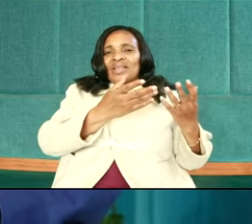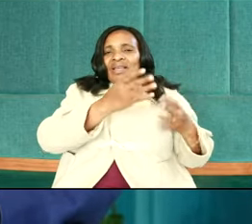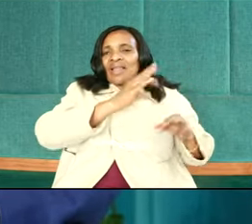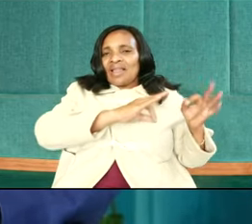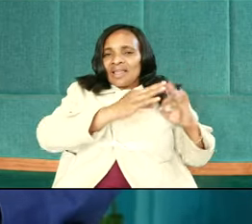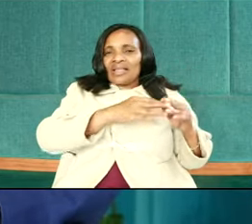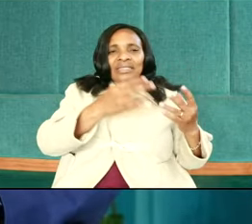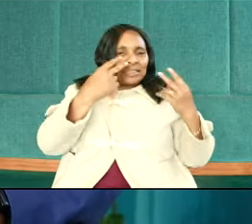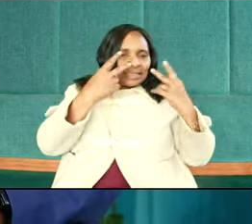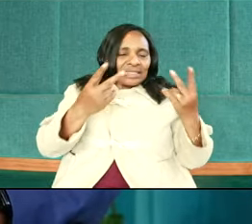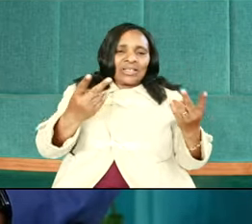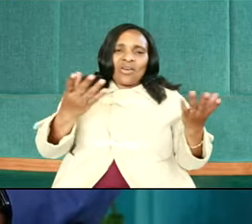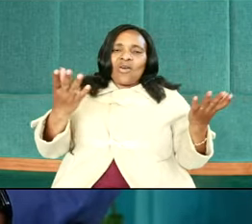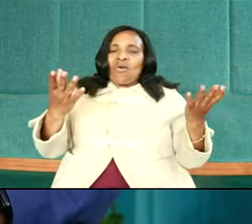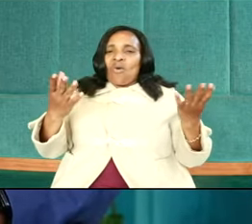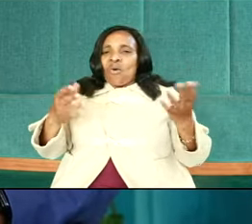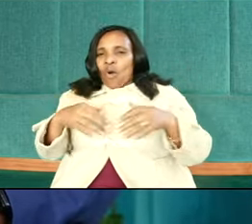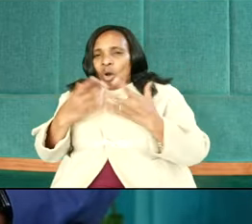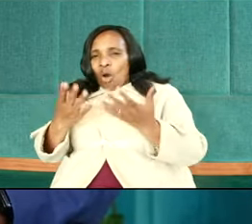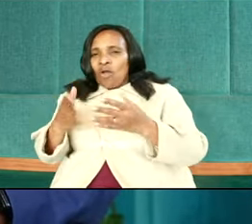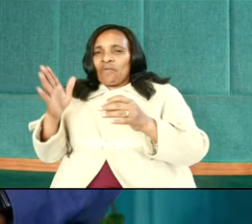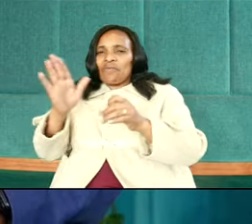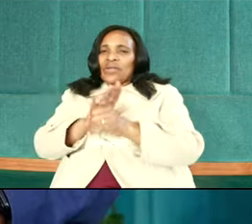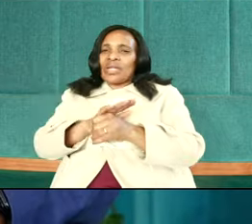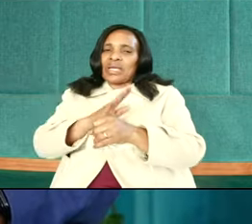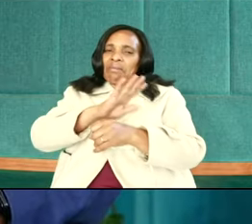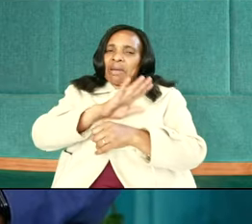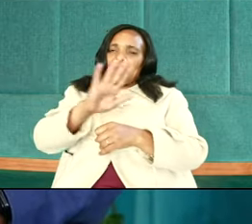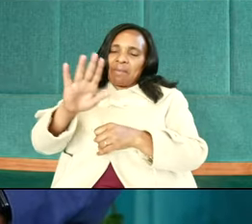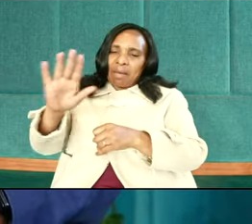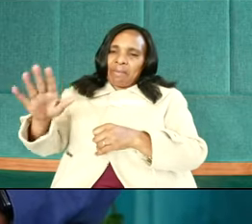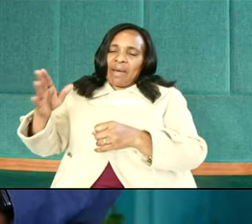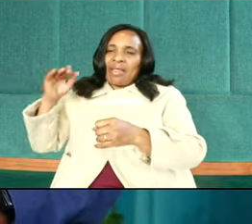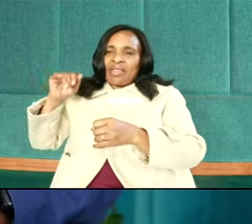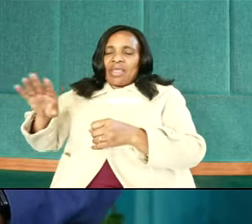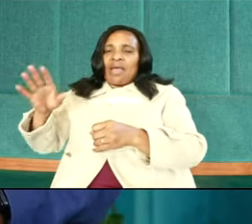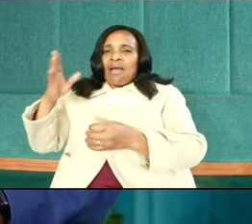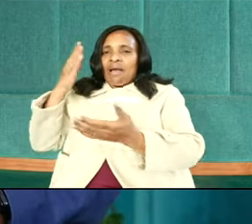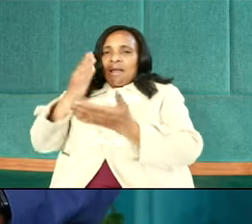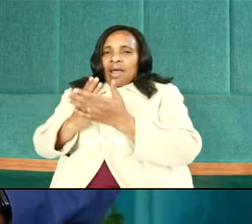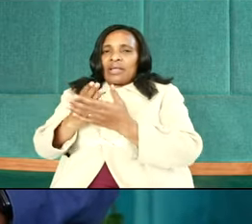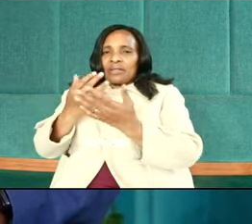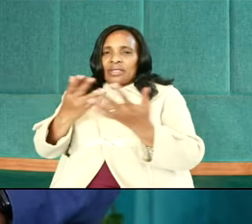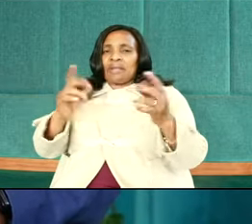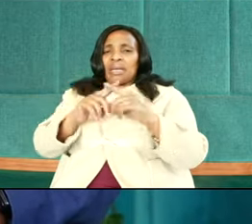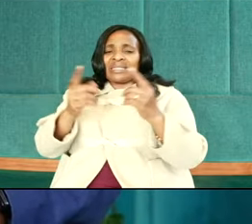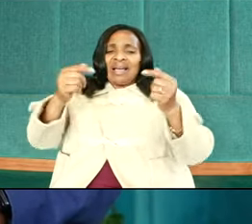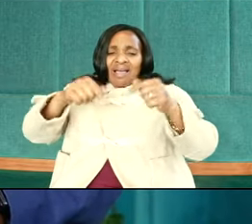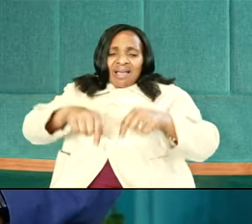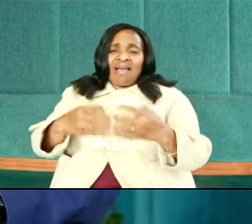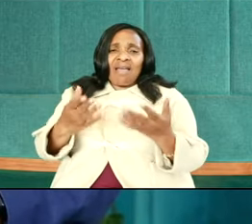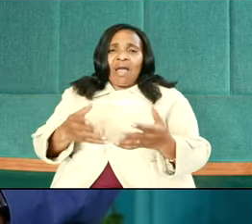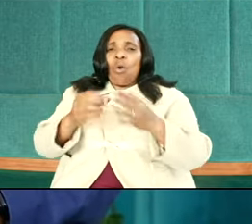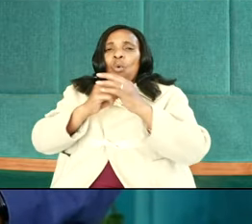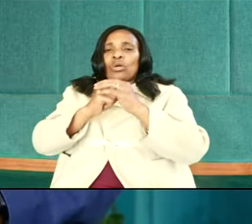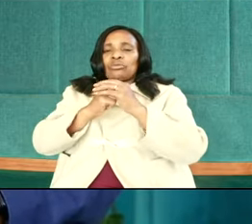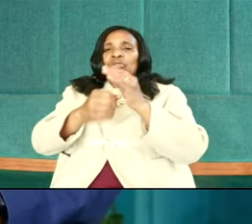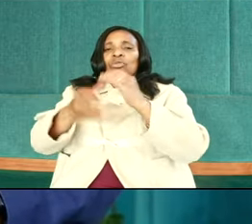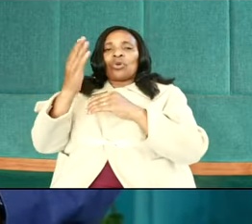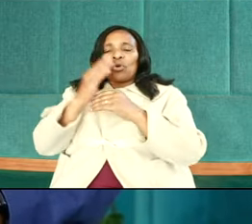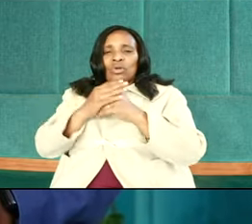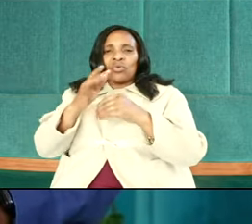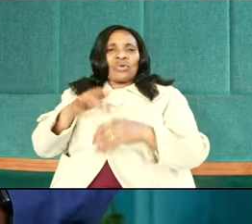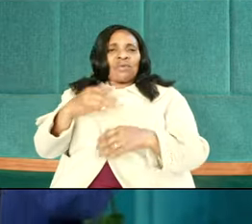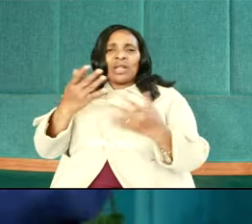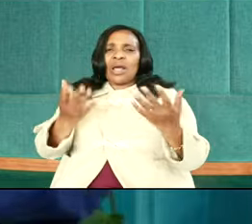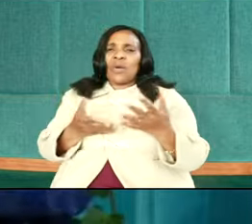think, or rather, fulfilling what they think is right. But then we are here worshiping God, and sometimes we feel as if God is not